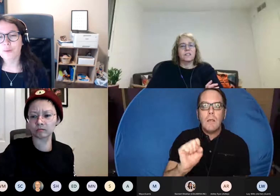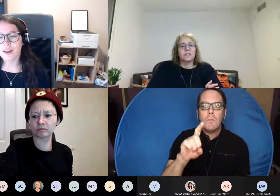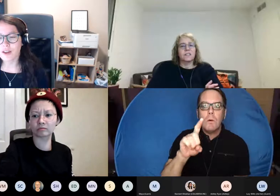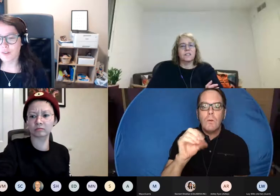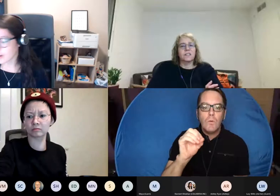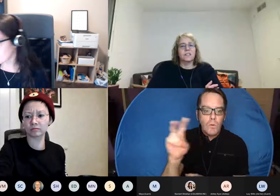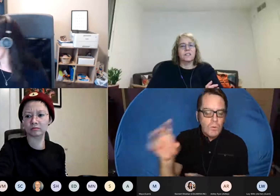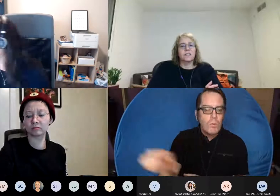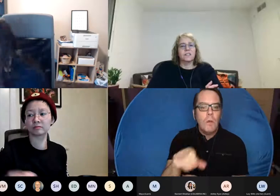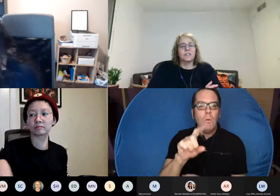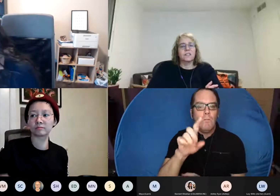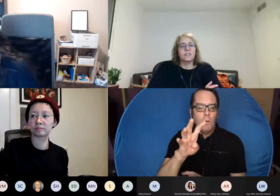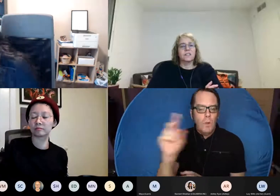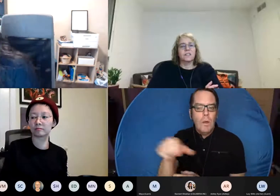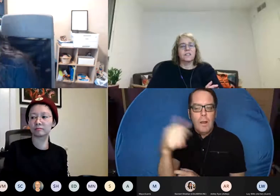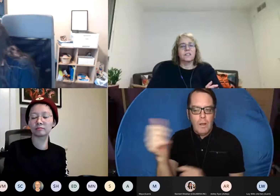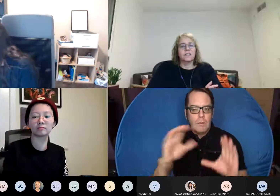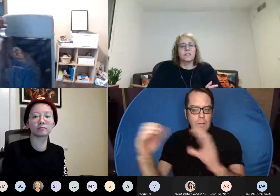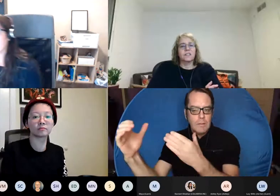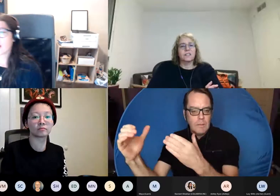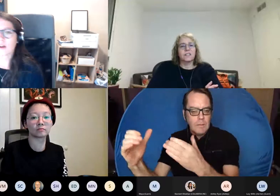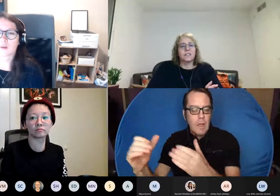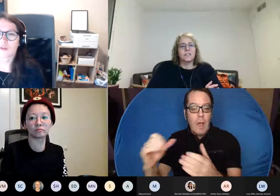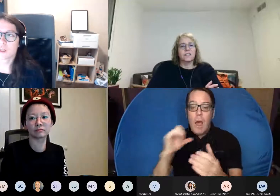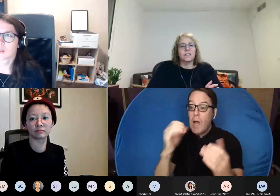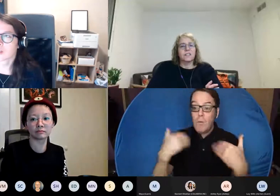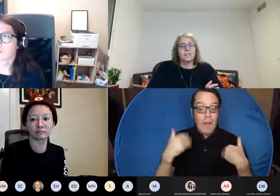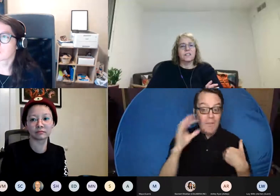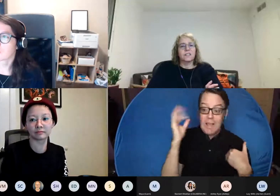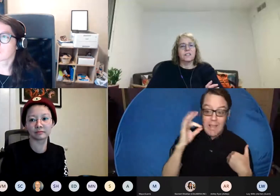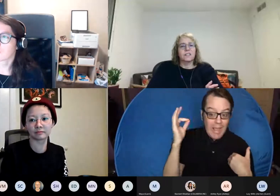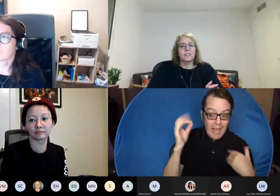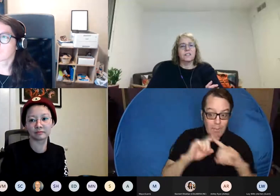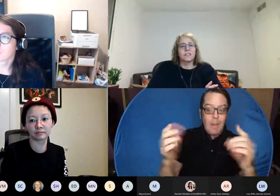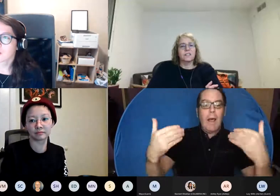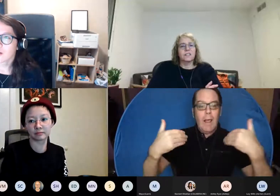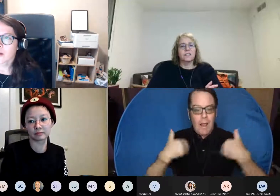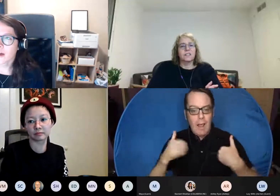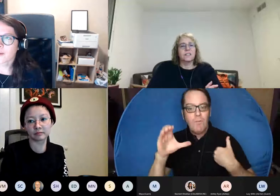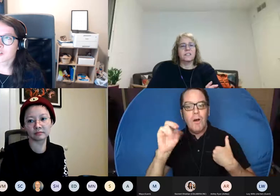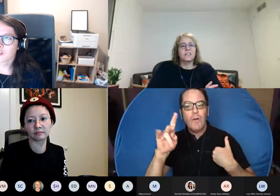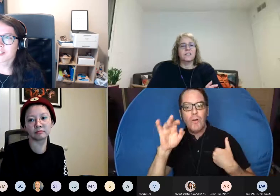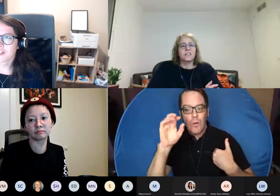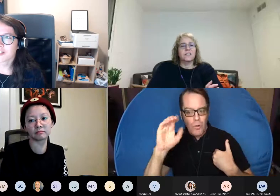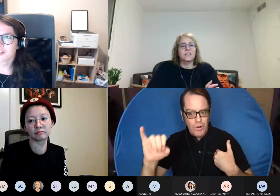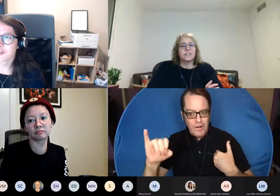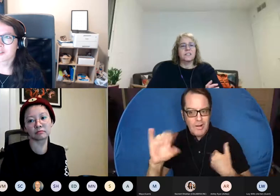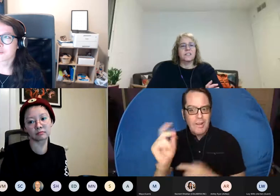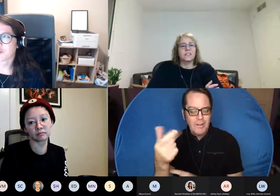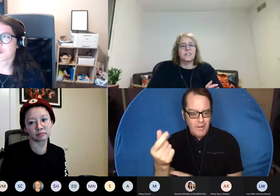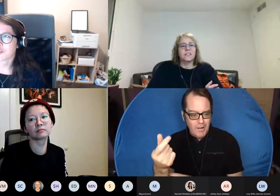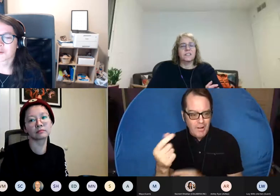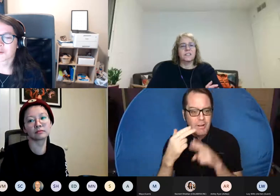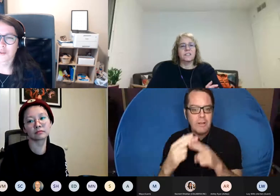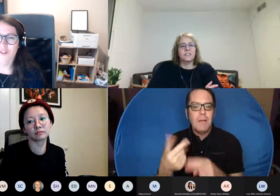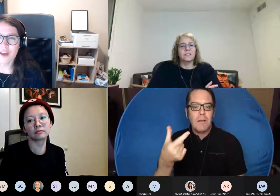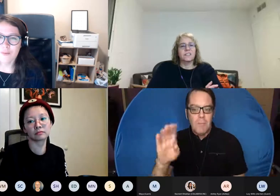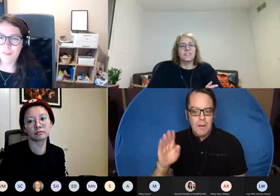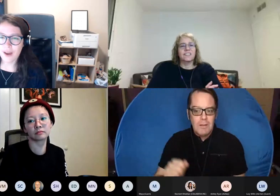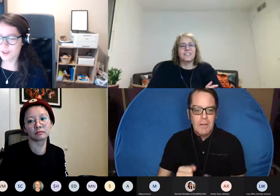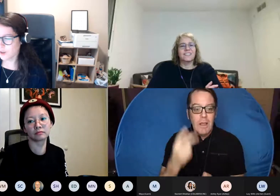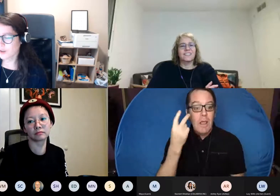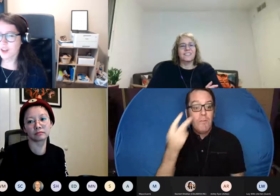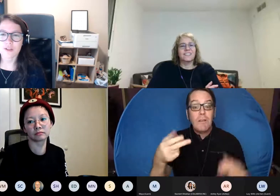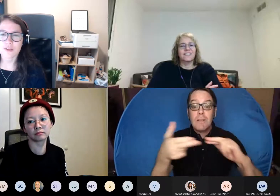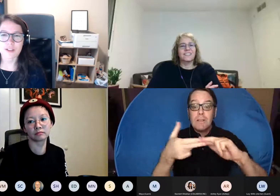white cat, but I have a very long and fluffy corgi whose name is Gumball. So if you are looking at the slides, you can see pictures of both of